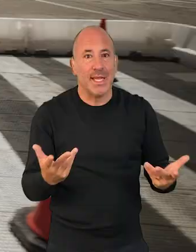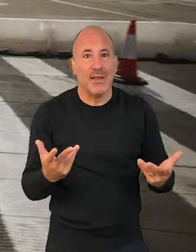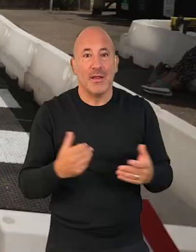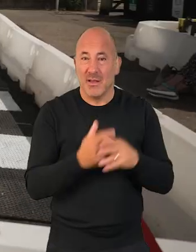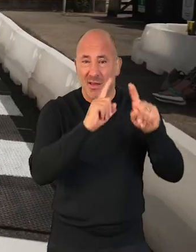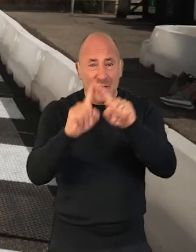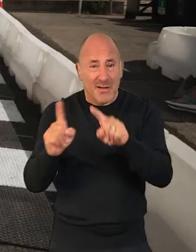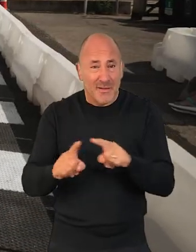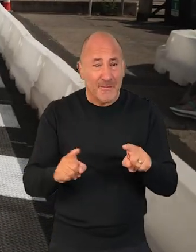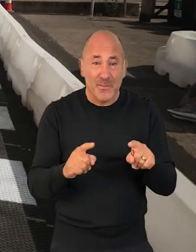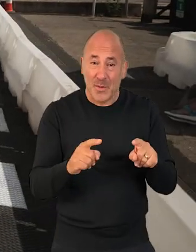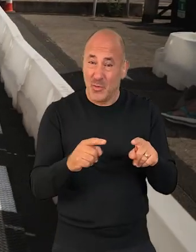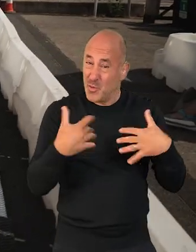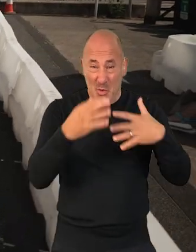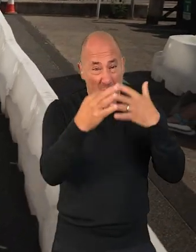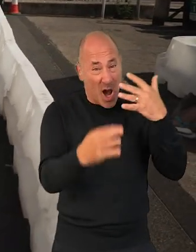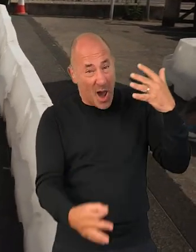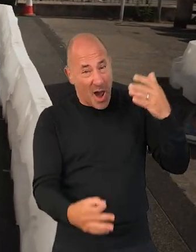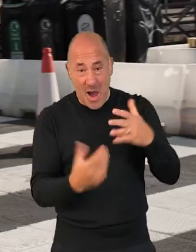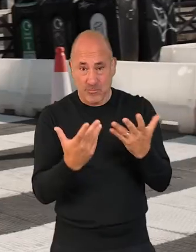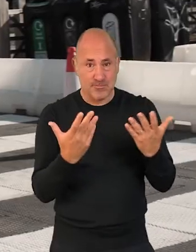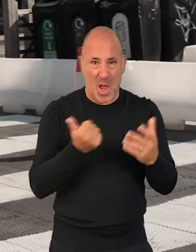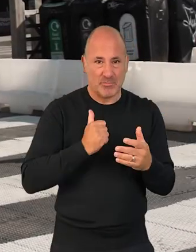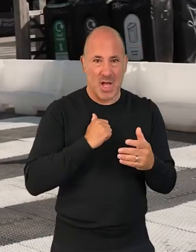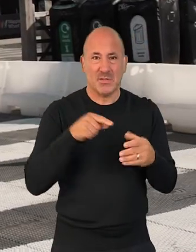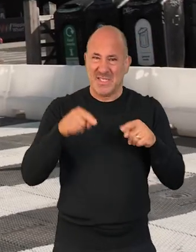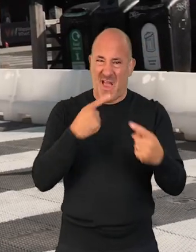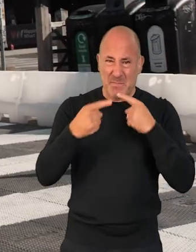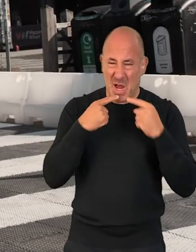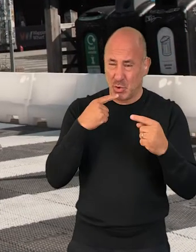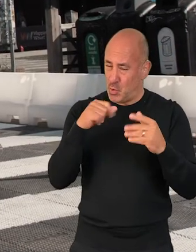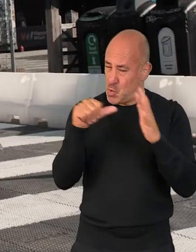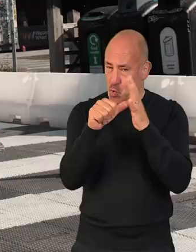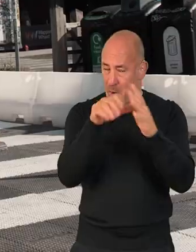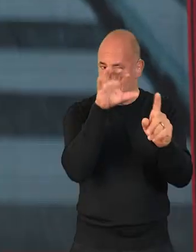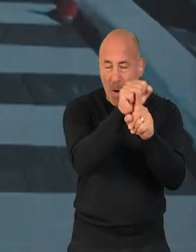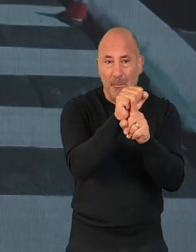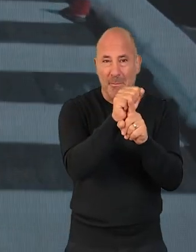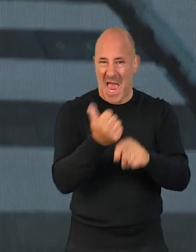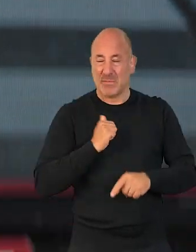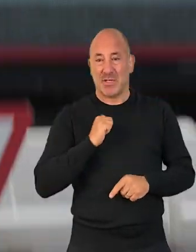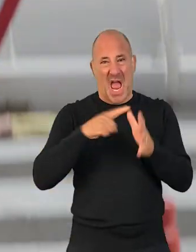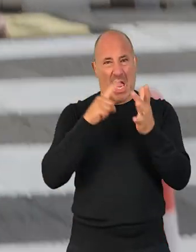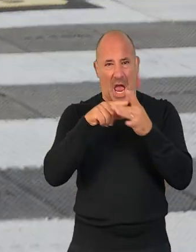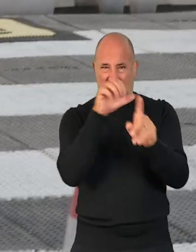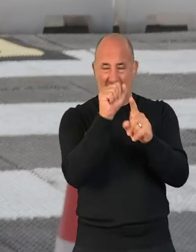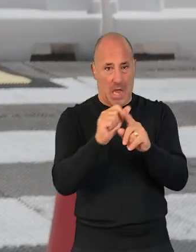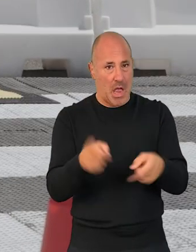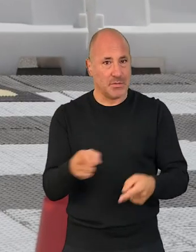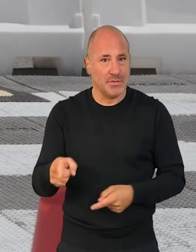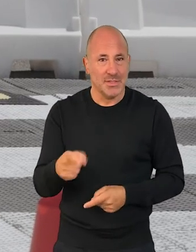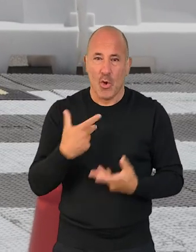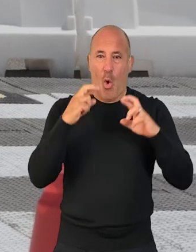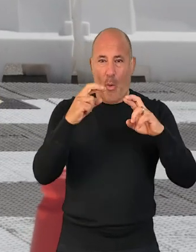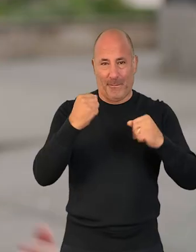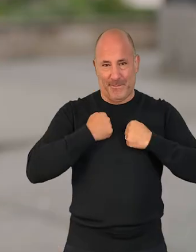cases, which are just so, they're so vast and they're so unpredictable. And this sort of data is so hard to catch and predict. So we really hope that our experience